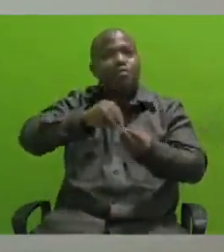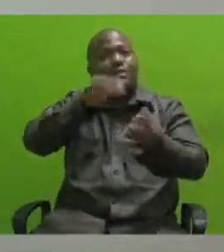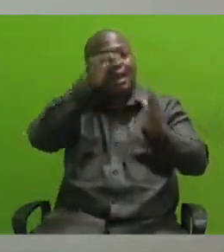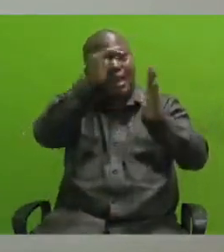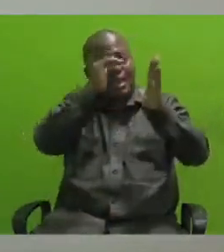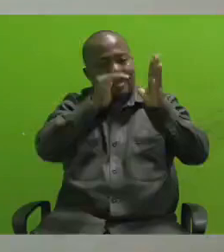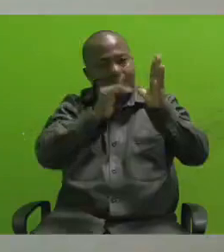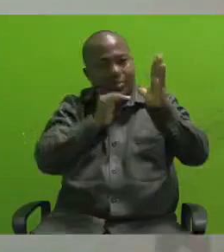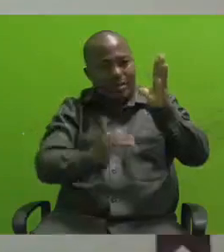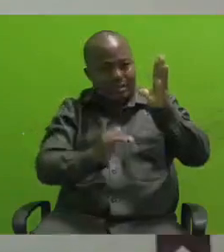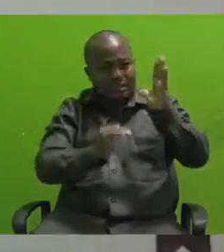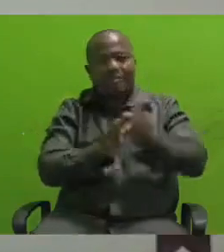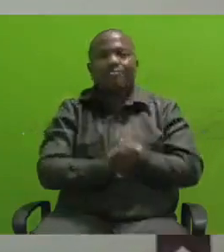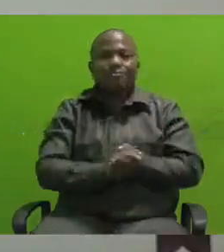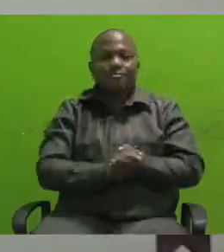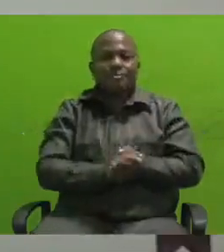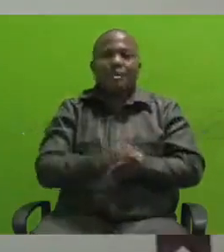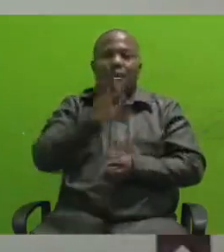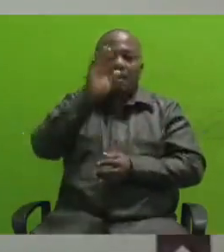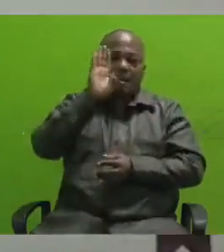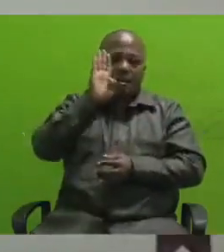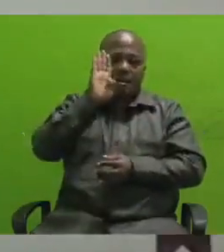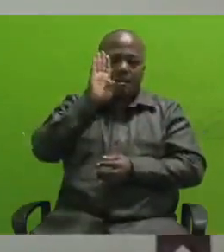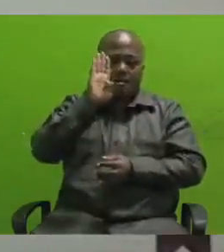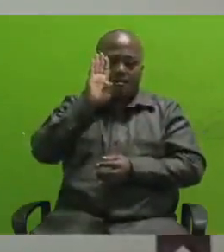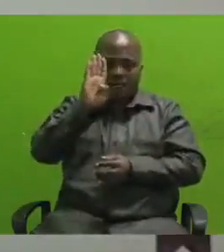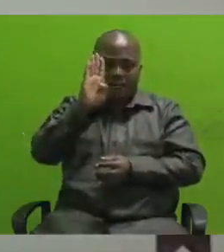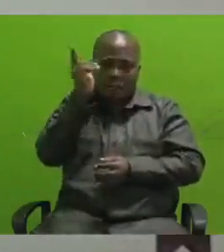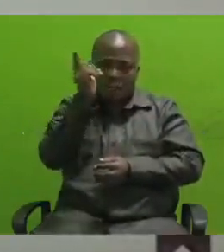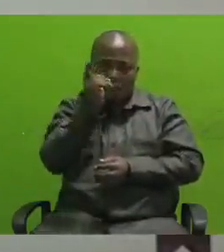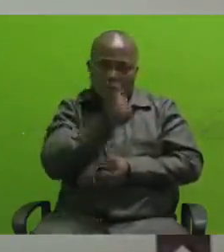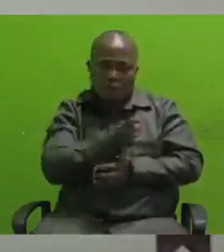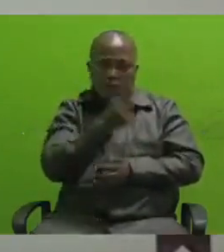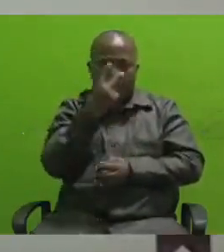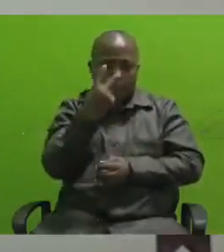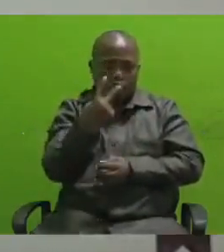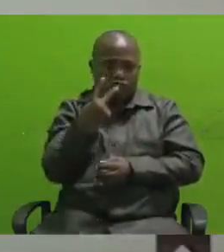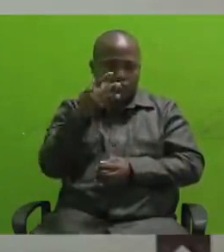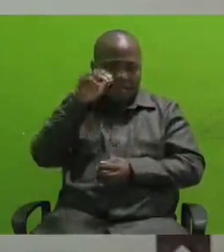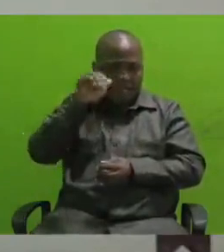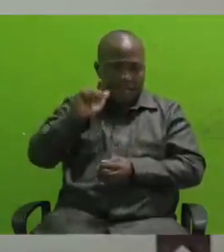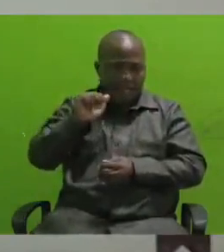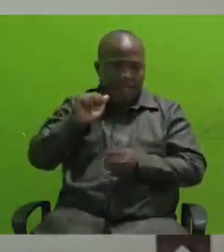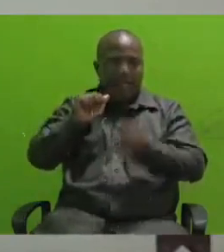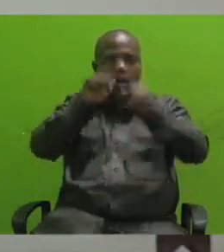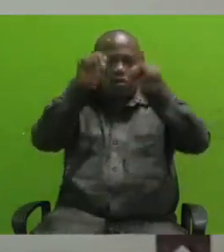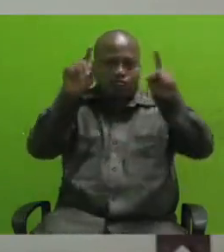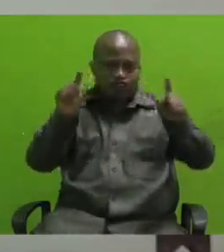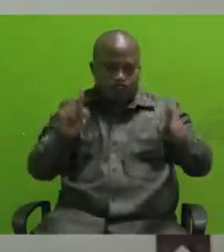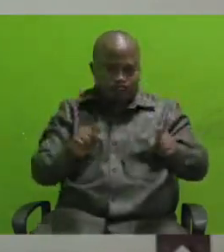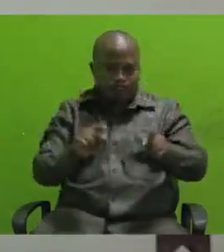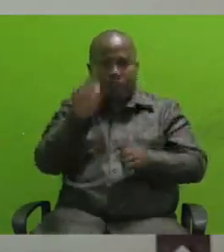equation b over 2a squared. But